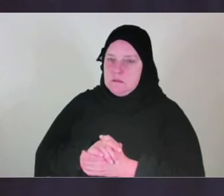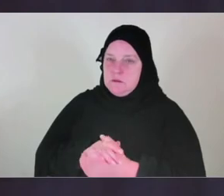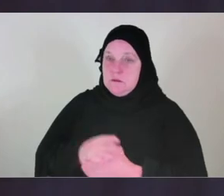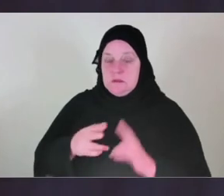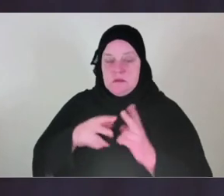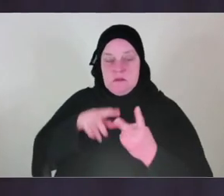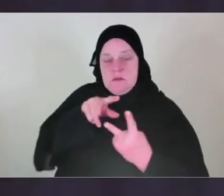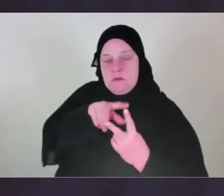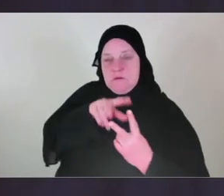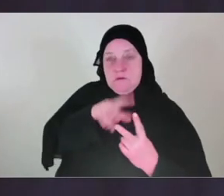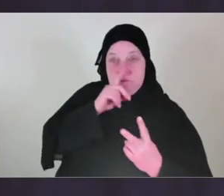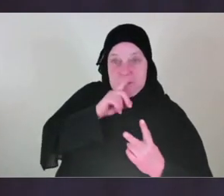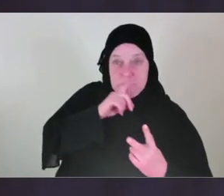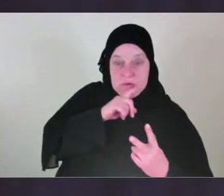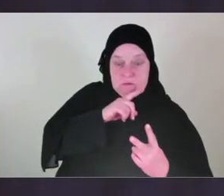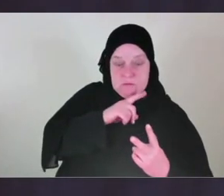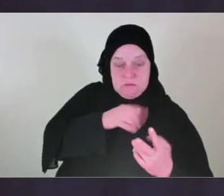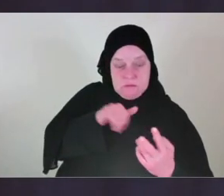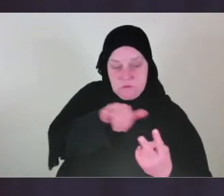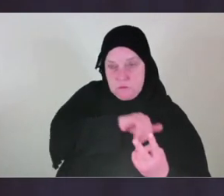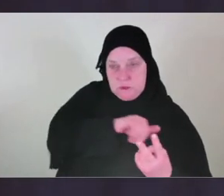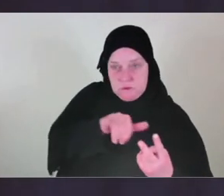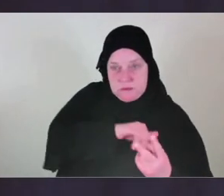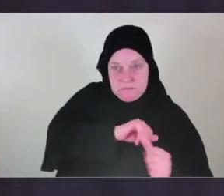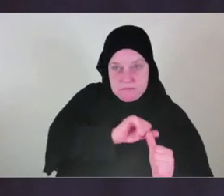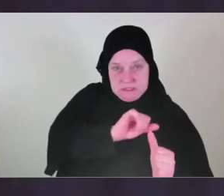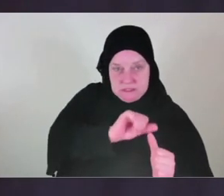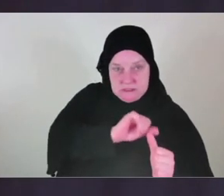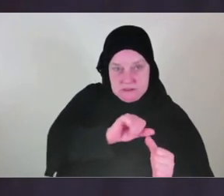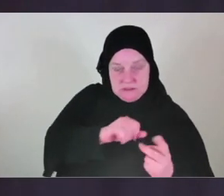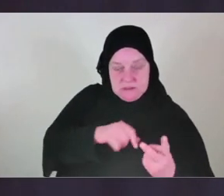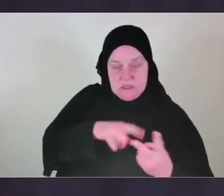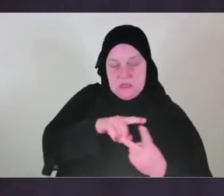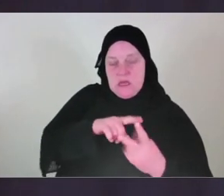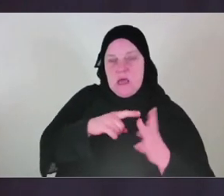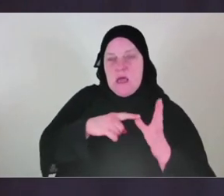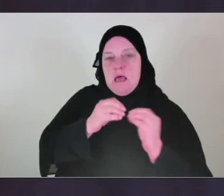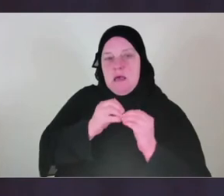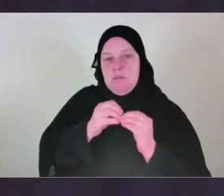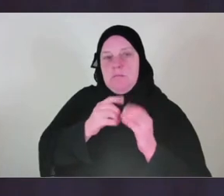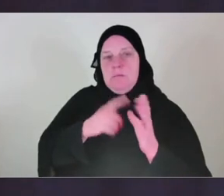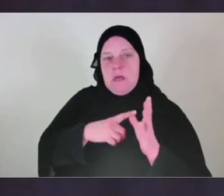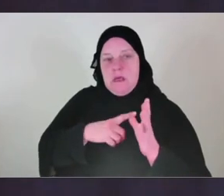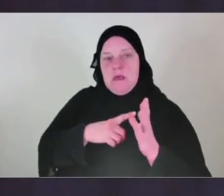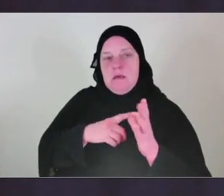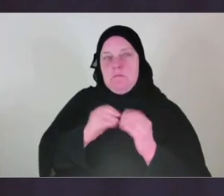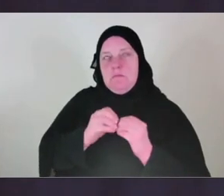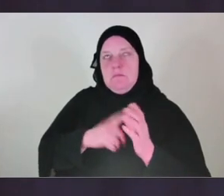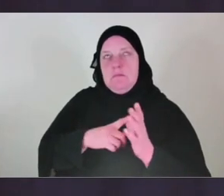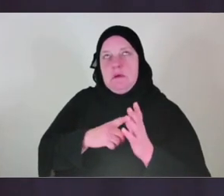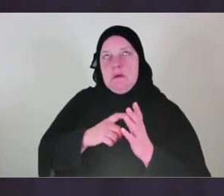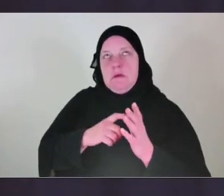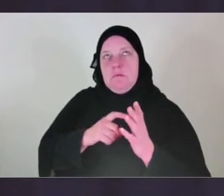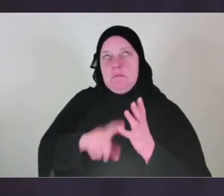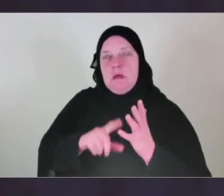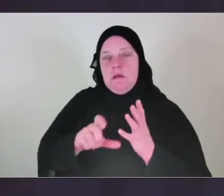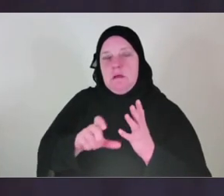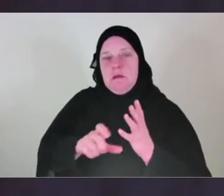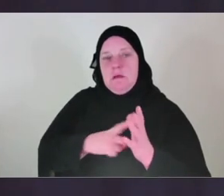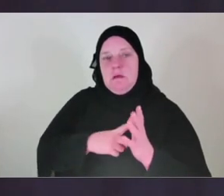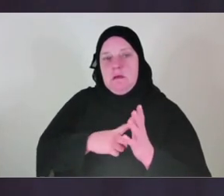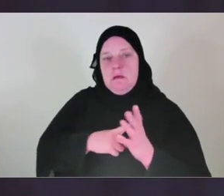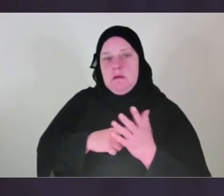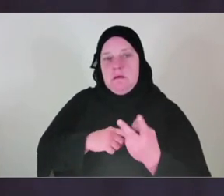they say Abu Bakr. So he said, if Abu Bakr is better, and Abu Bakr says, I have a devil that deviates